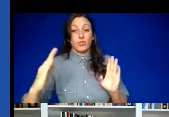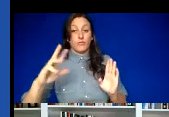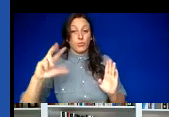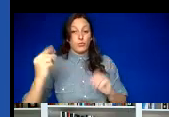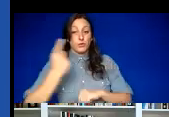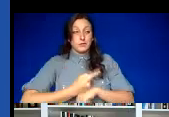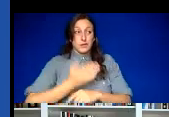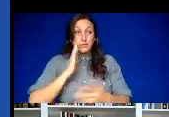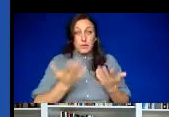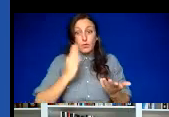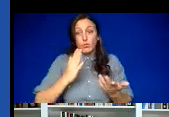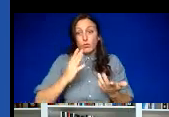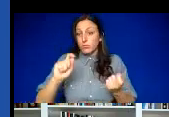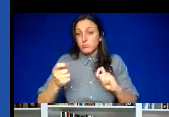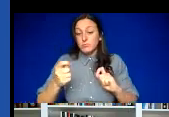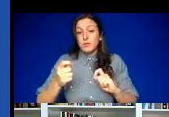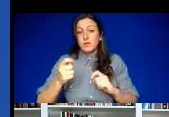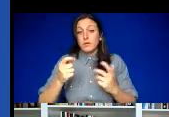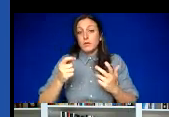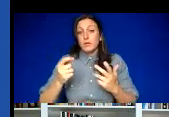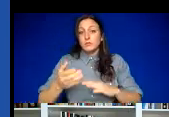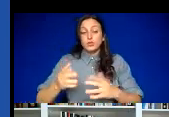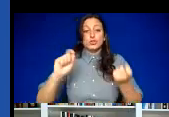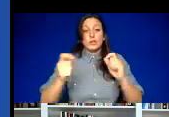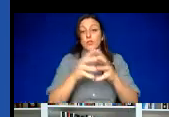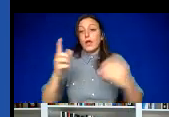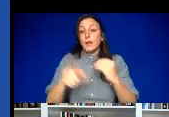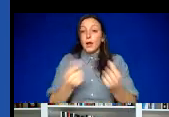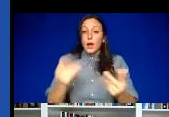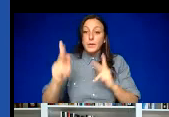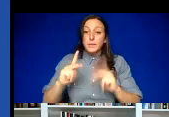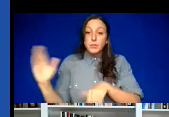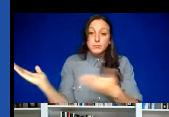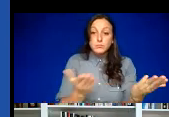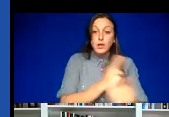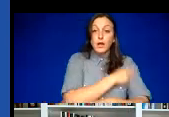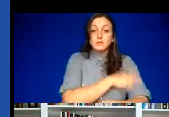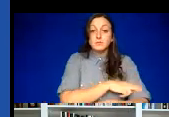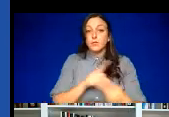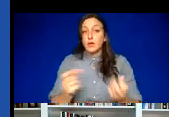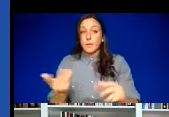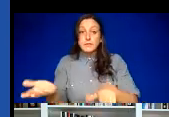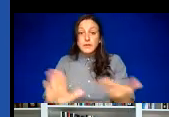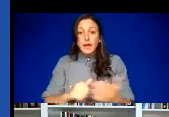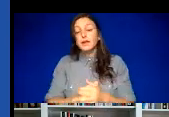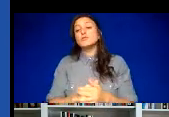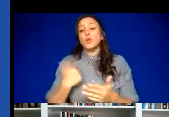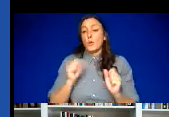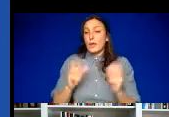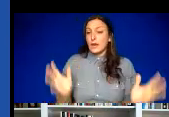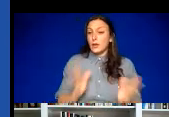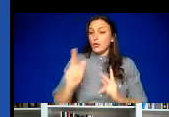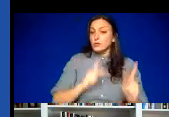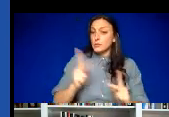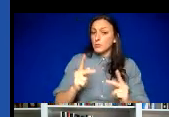of hospitalizations and deaths. Other than encouraging people to get tested and get vaccinated, what else are you doing